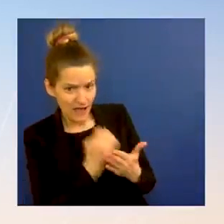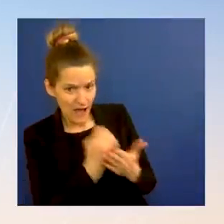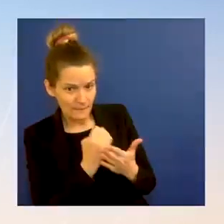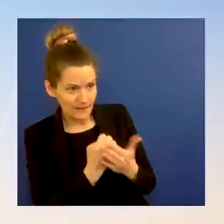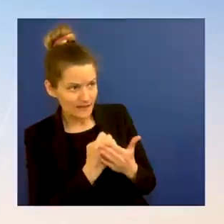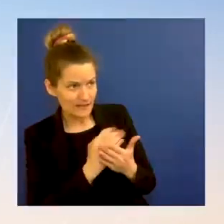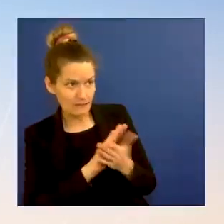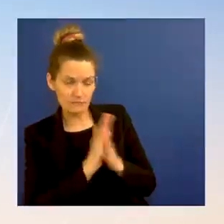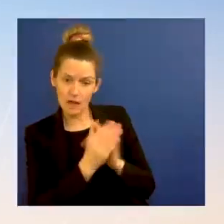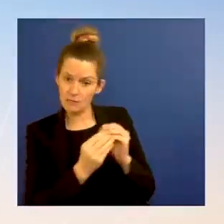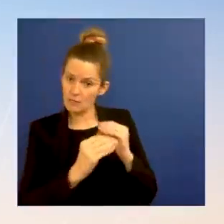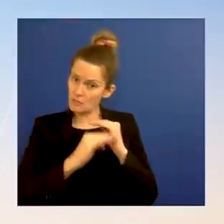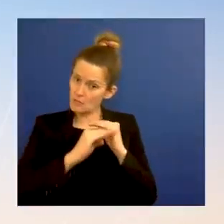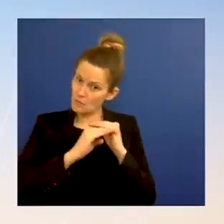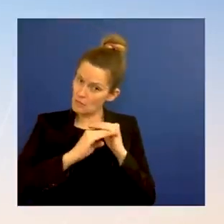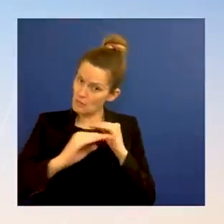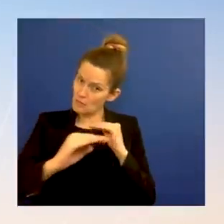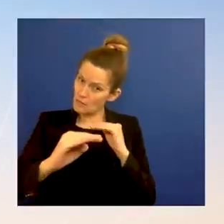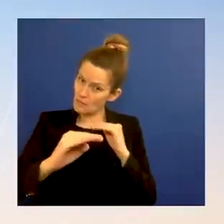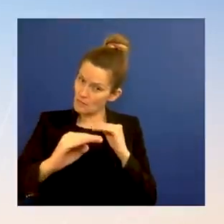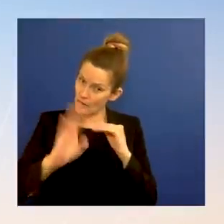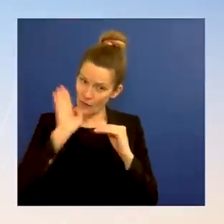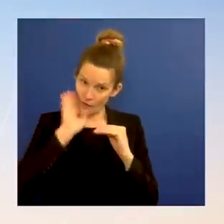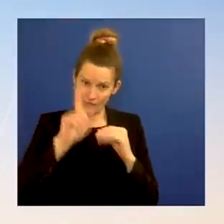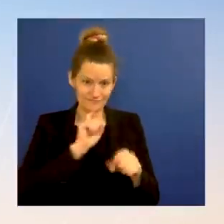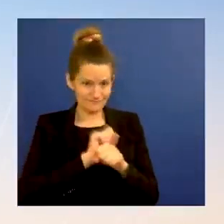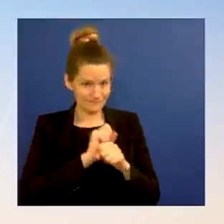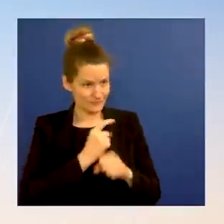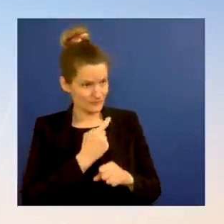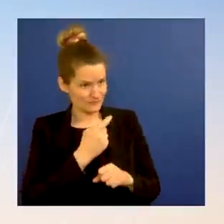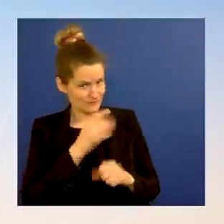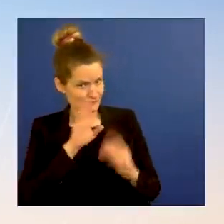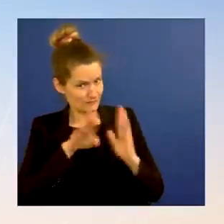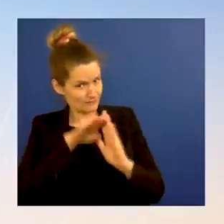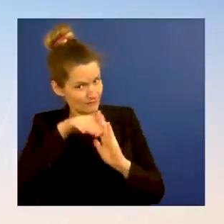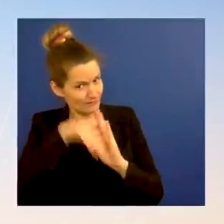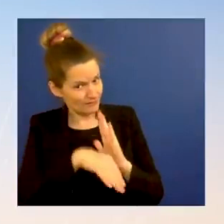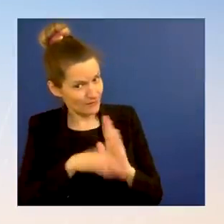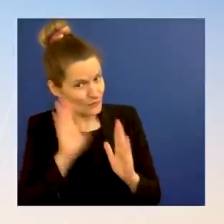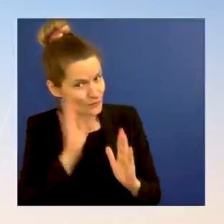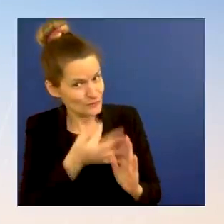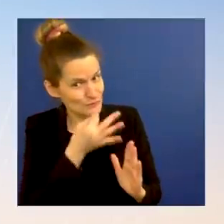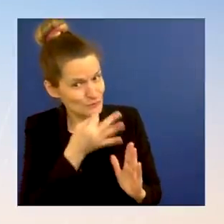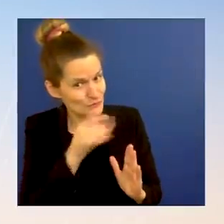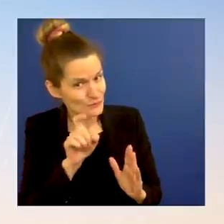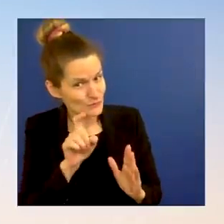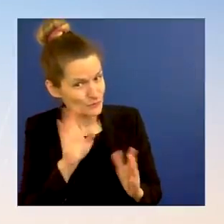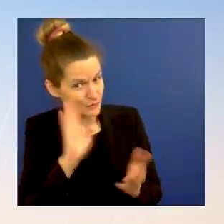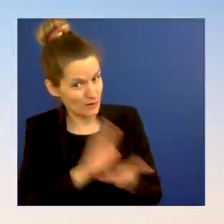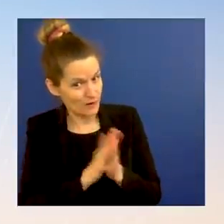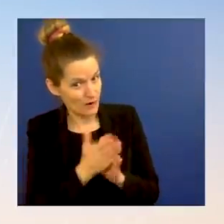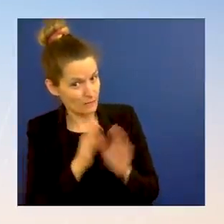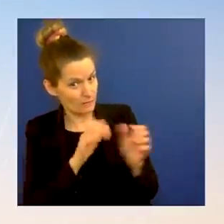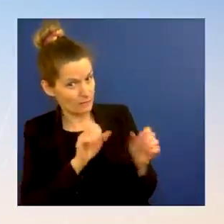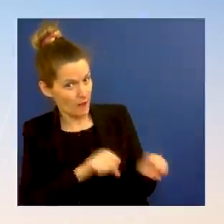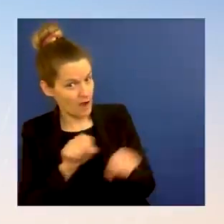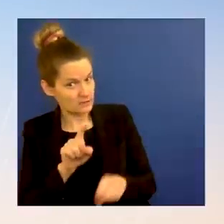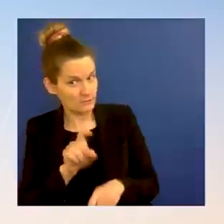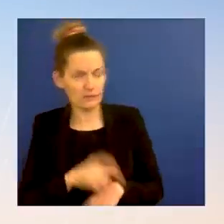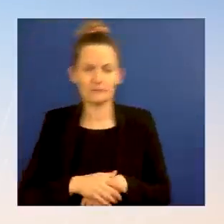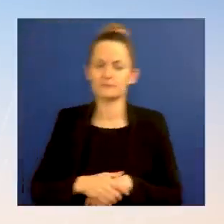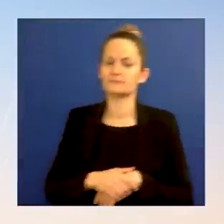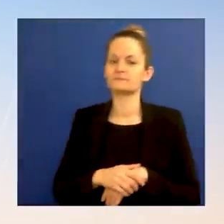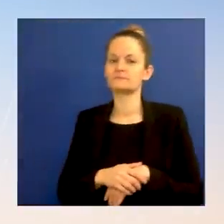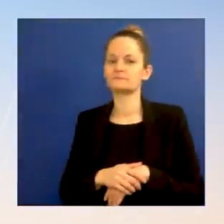point? So, look, the economy is very strong. What we saw in February was that we added